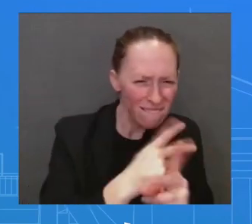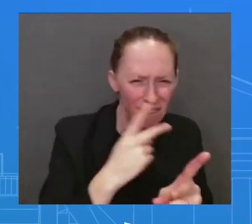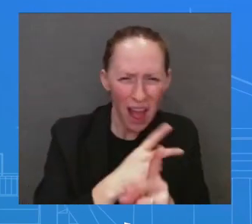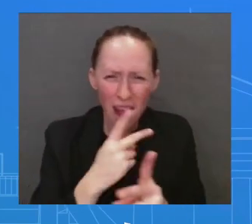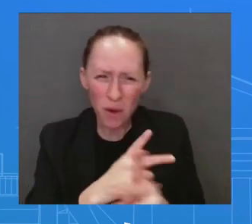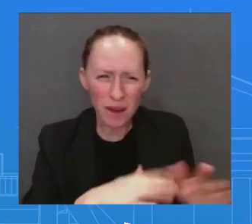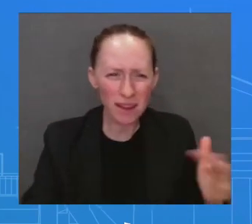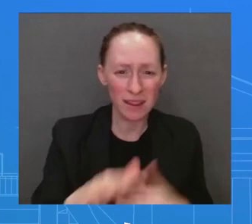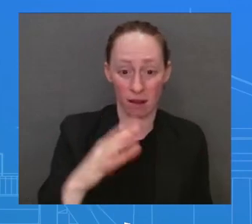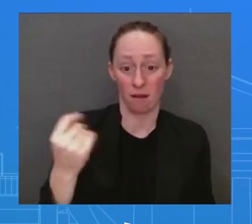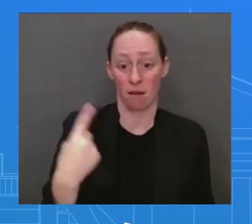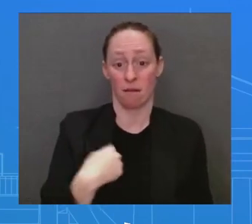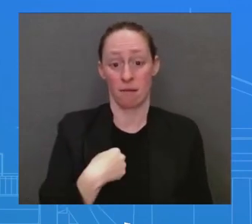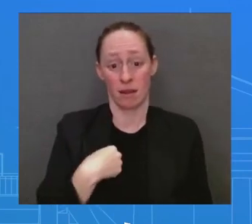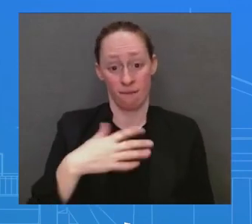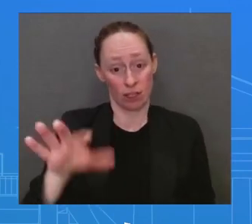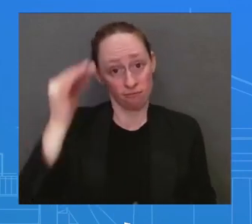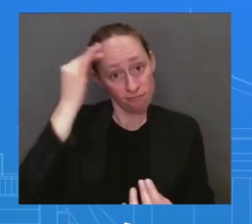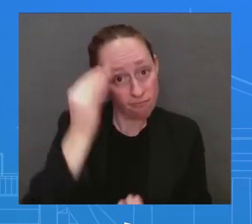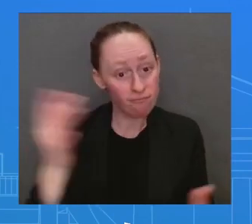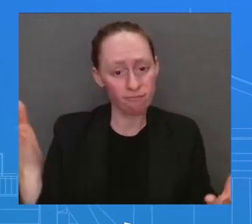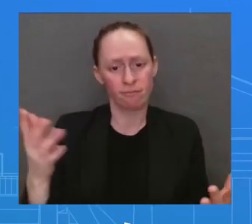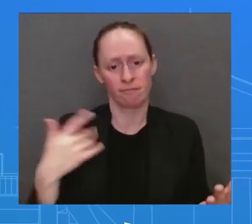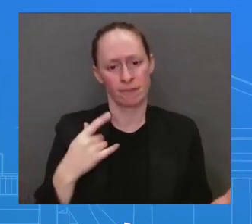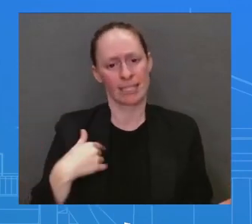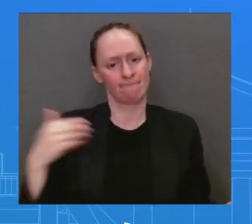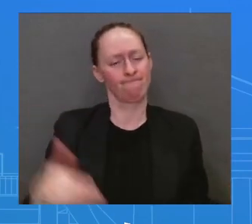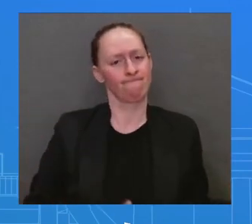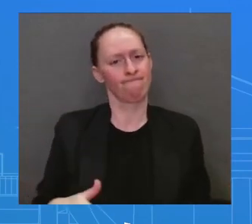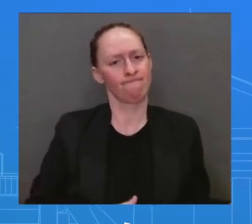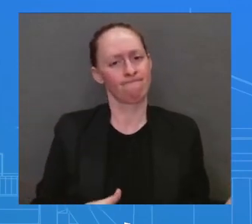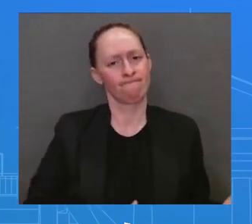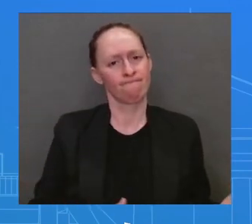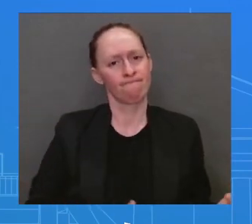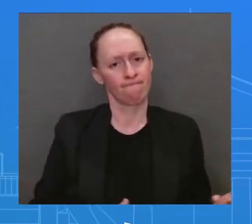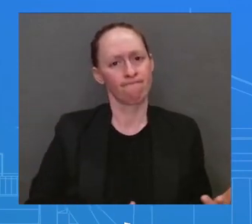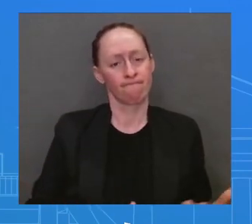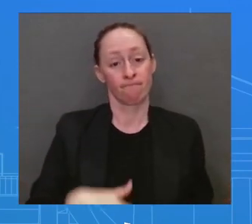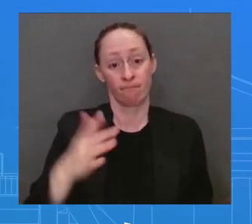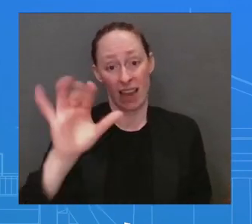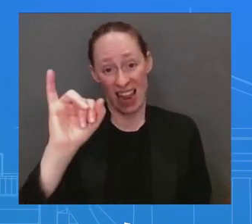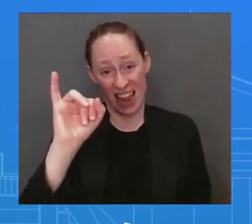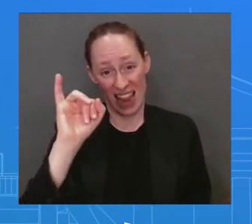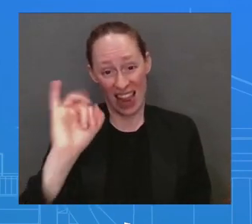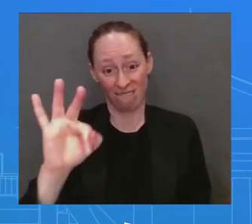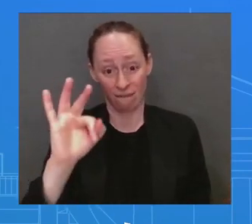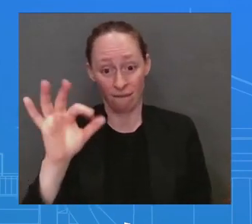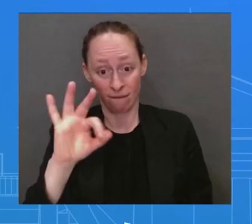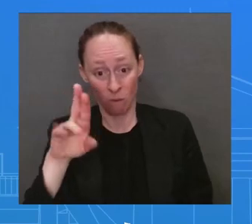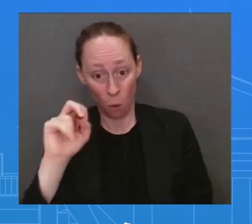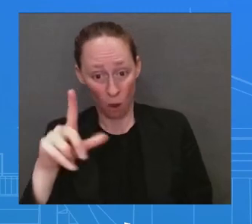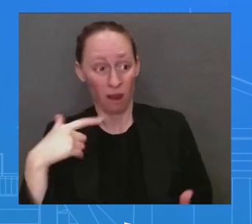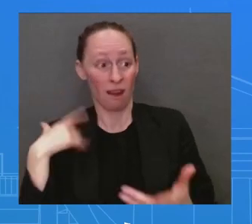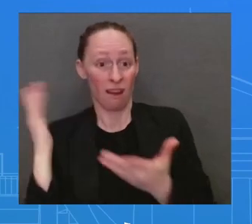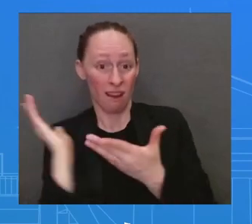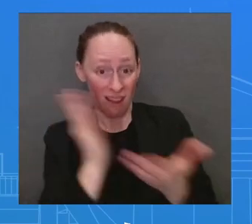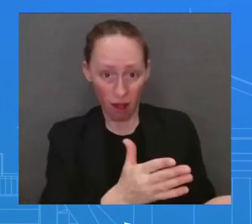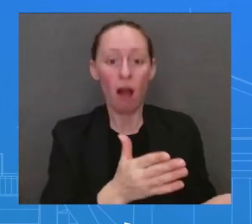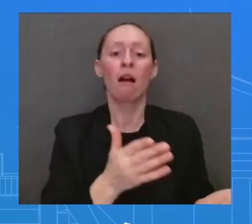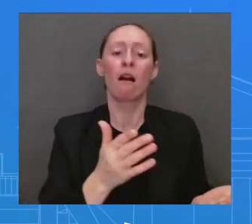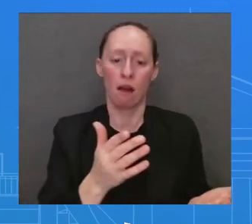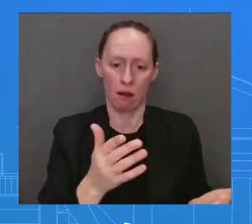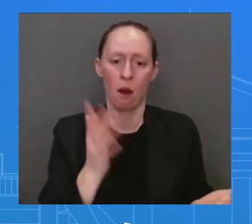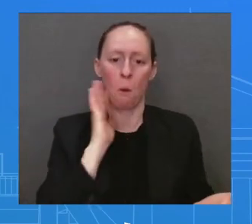believe, just in general, that fuel needs to be able to get into to the people of Gaza. Katie. Oh,